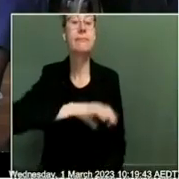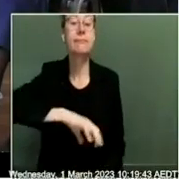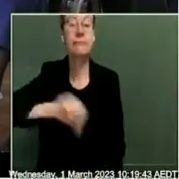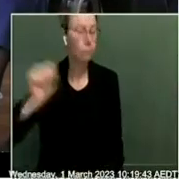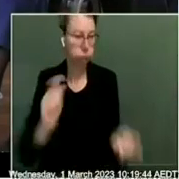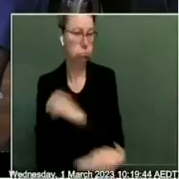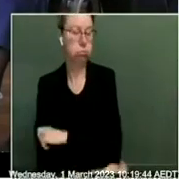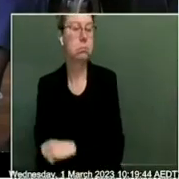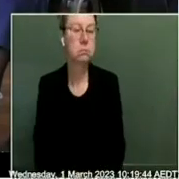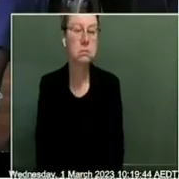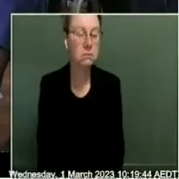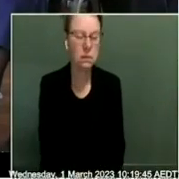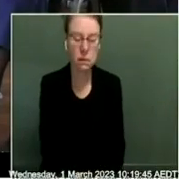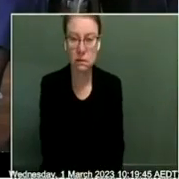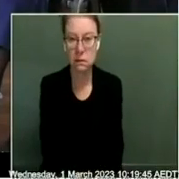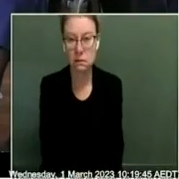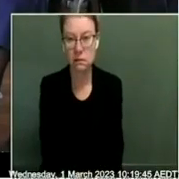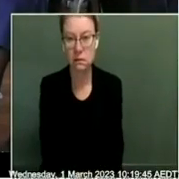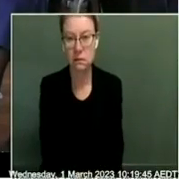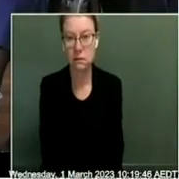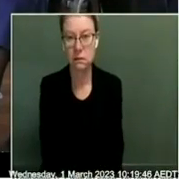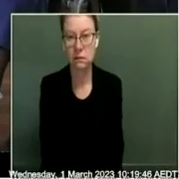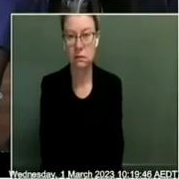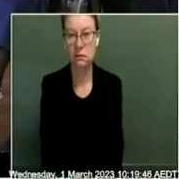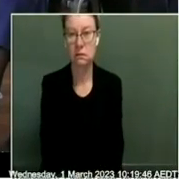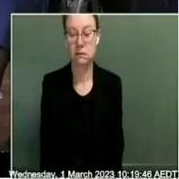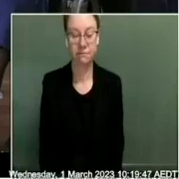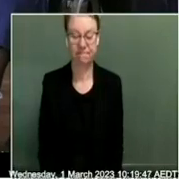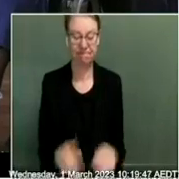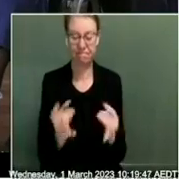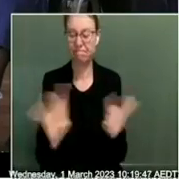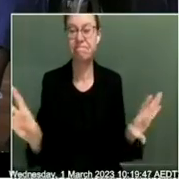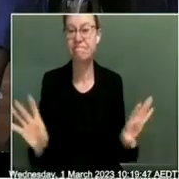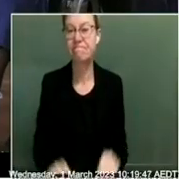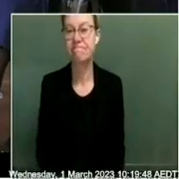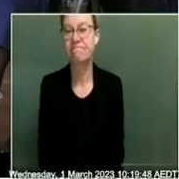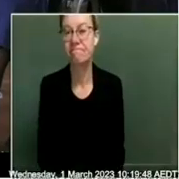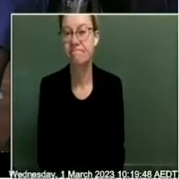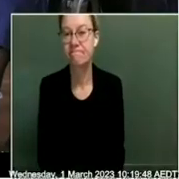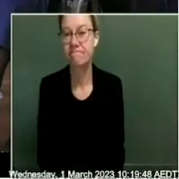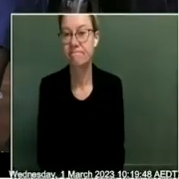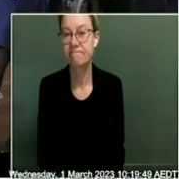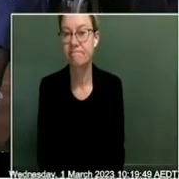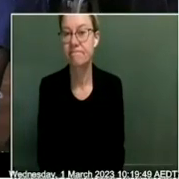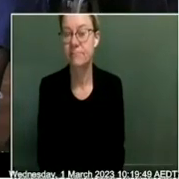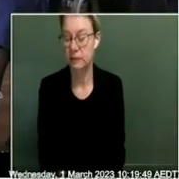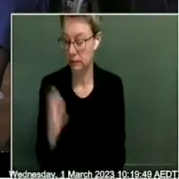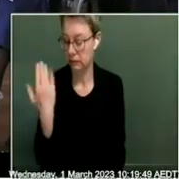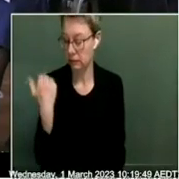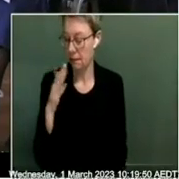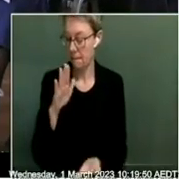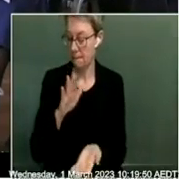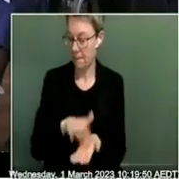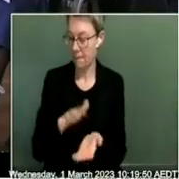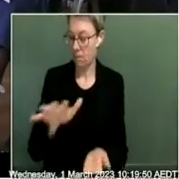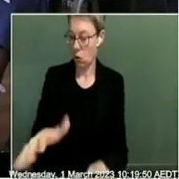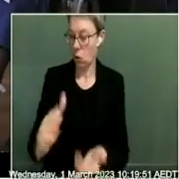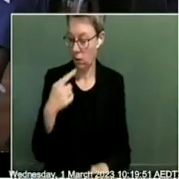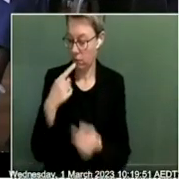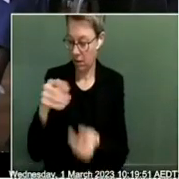after that day. And we just, mum got her record, so it was the 3rd of June in 1954,